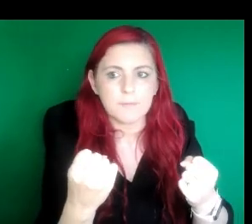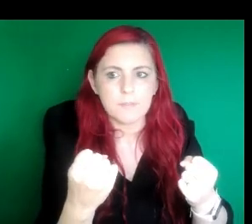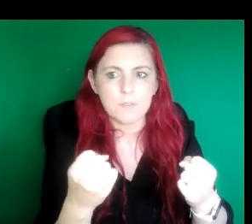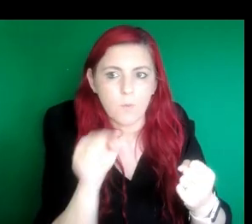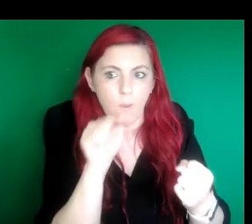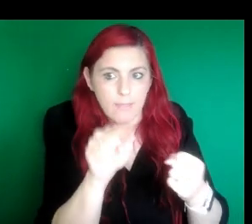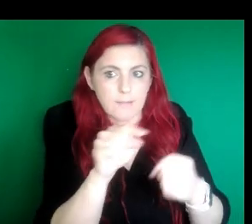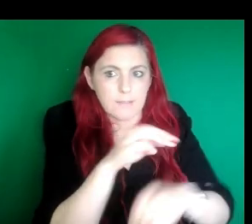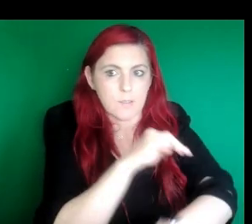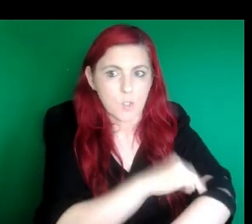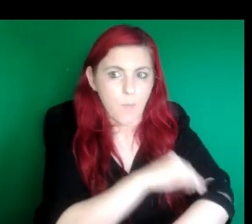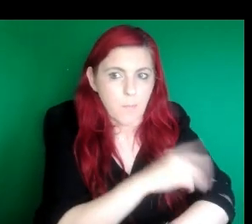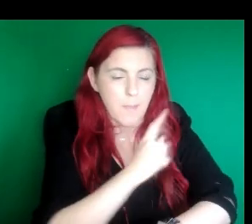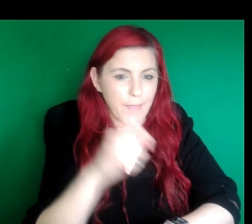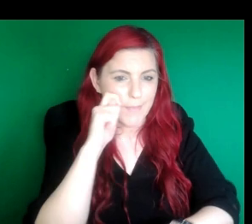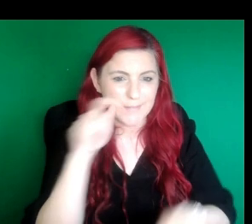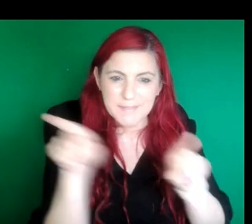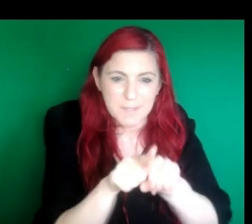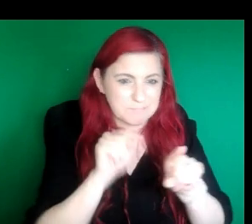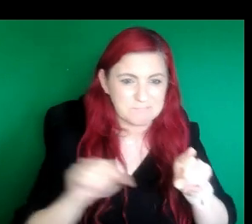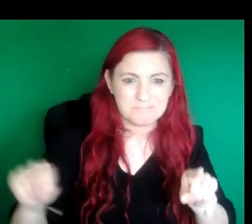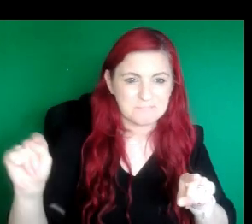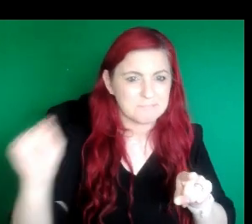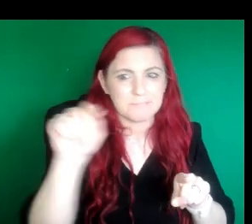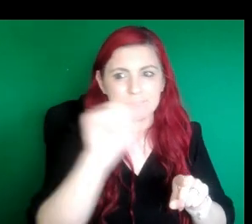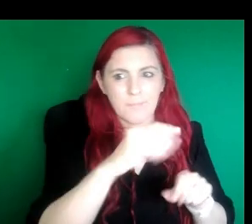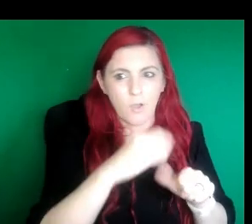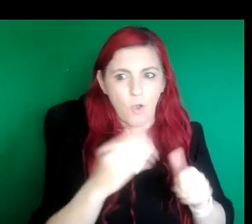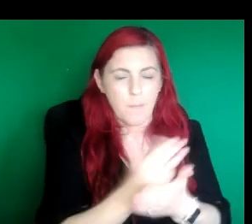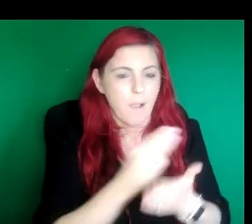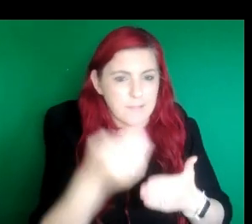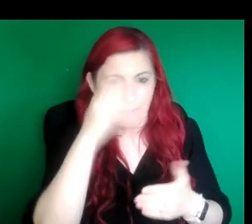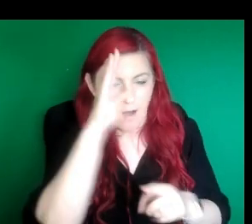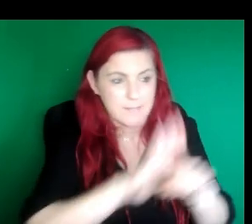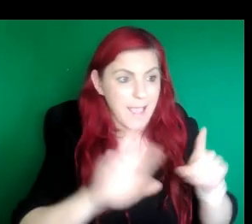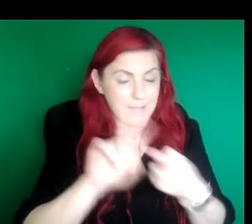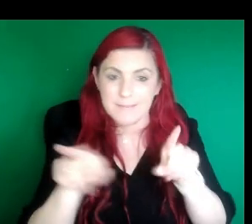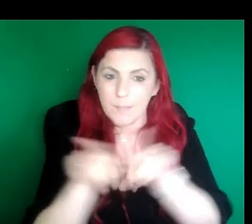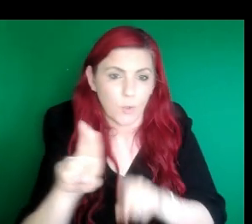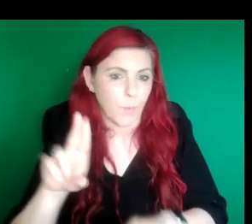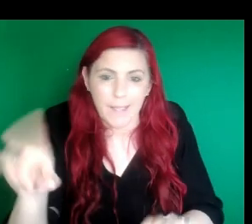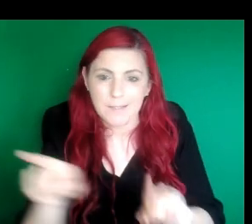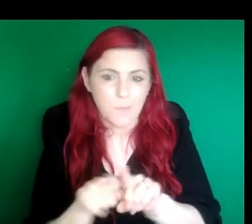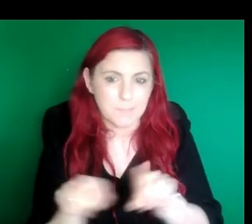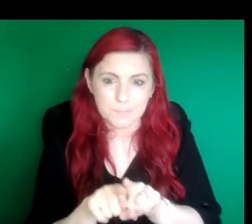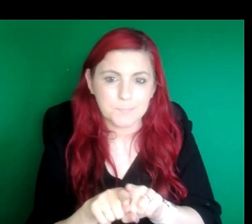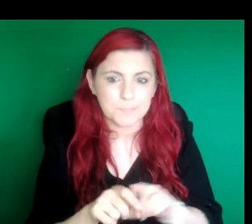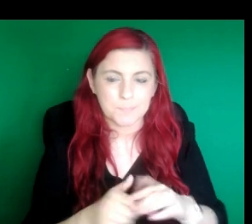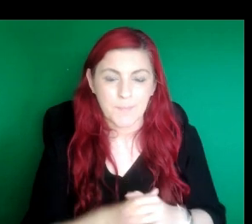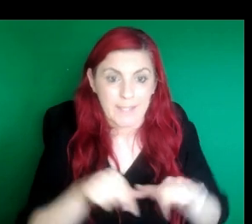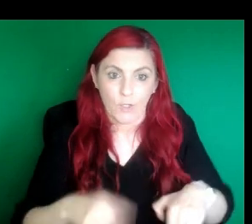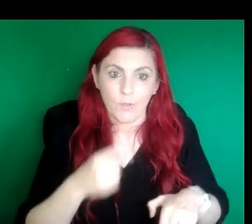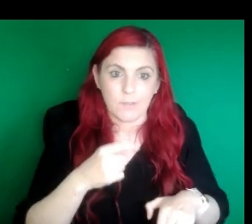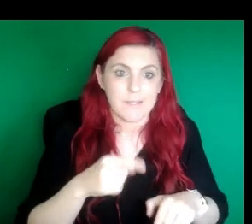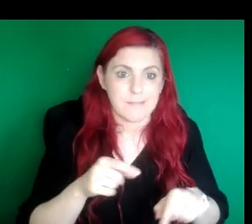And I think that could be a problem that also applies to many rural parts of Ireland, Finland, and the UK in terms of hearing teachers also. It's a big